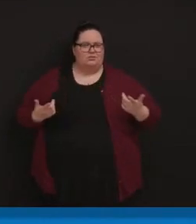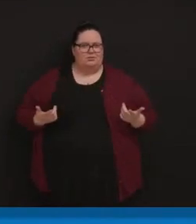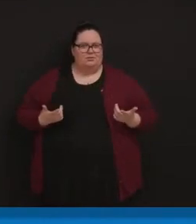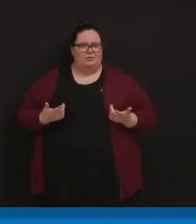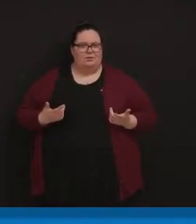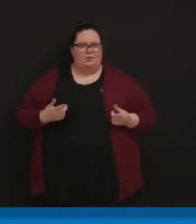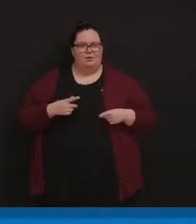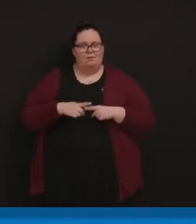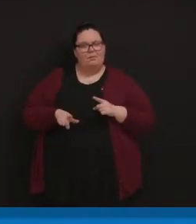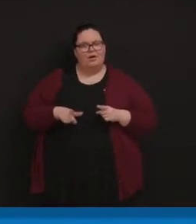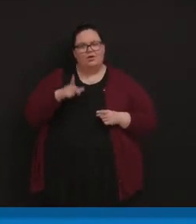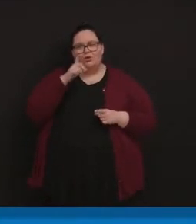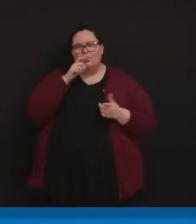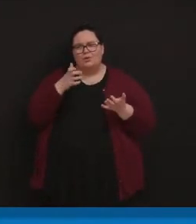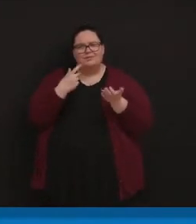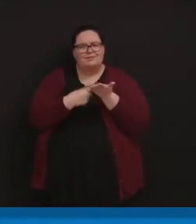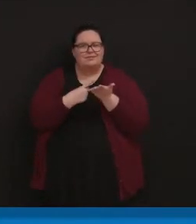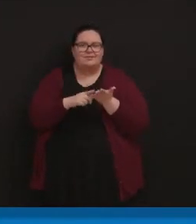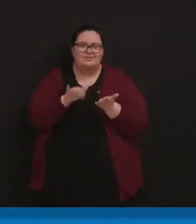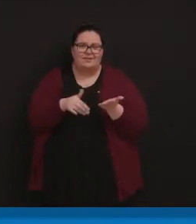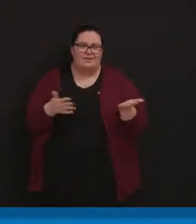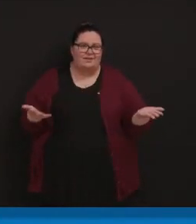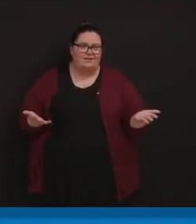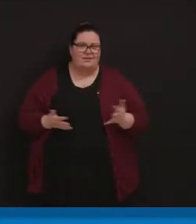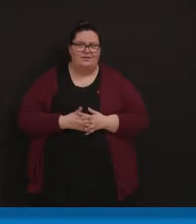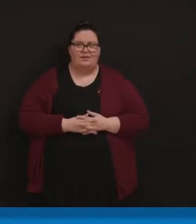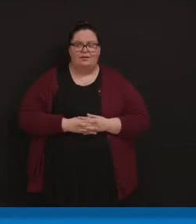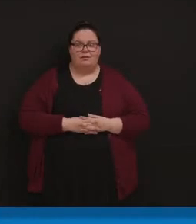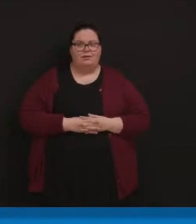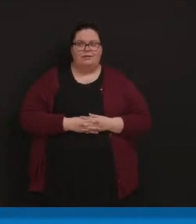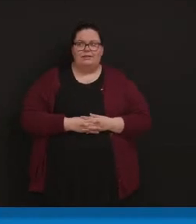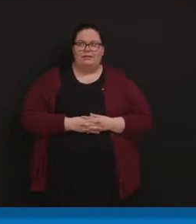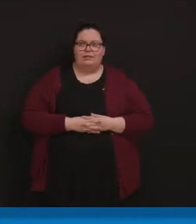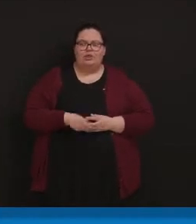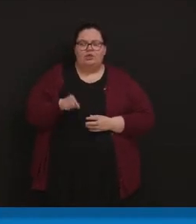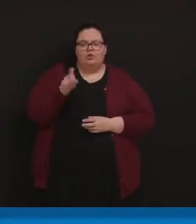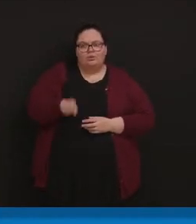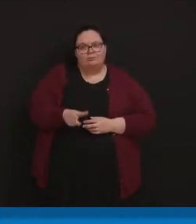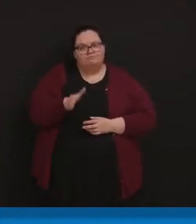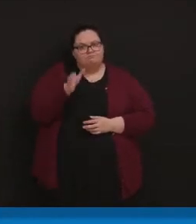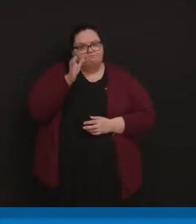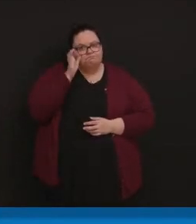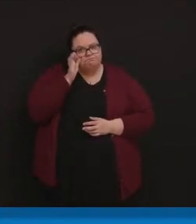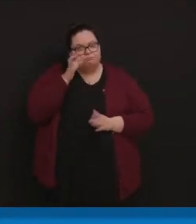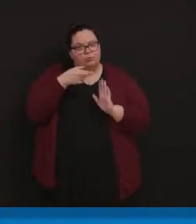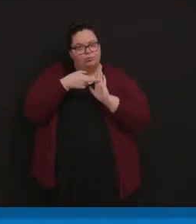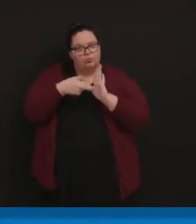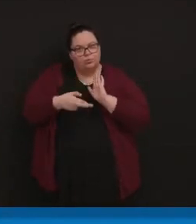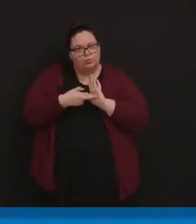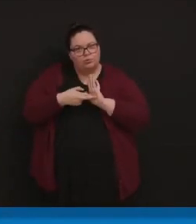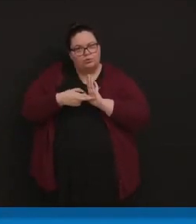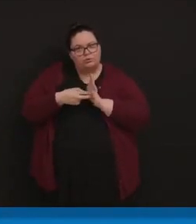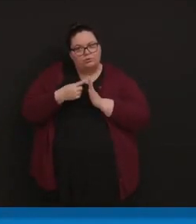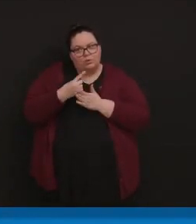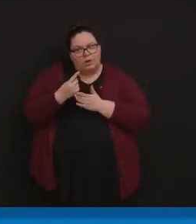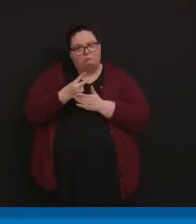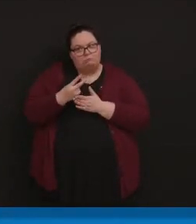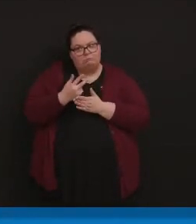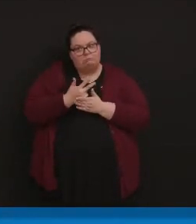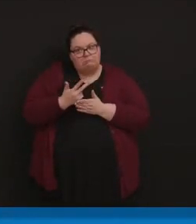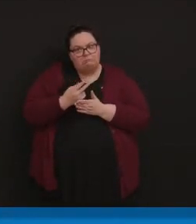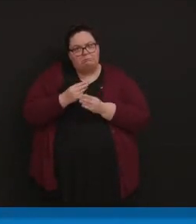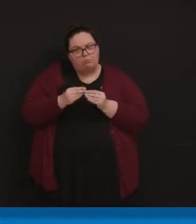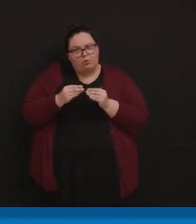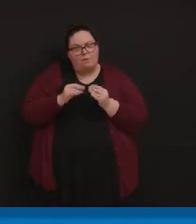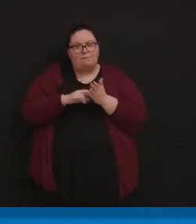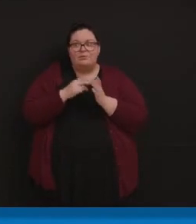be in a position to be talking about this. We need to pay attention to the rules for the last few weeks so we can get through this, so we